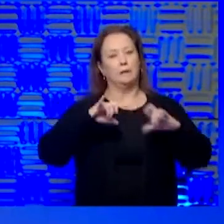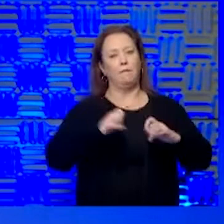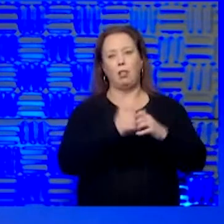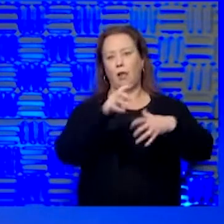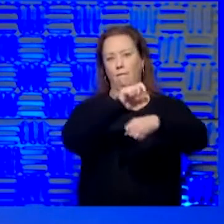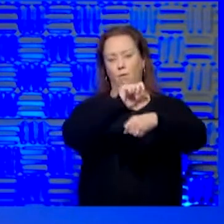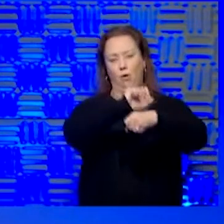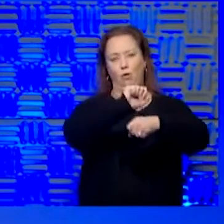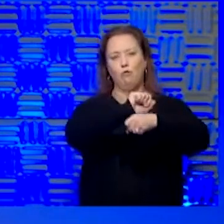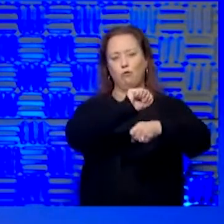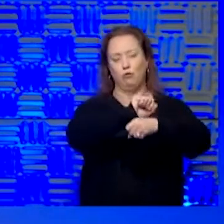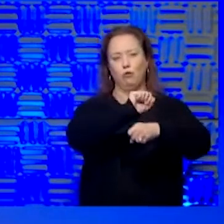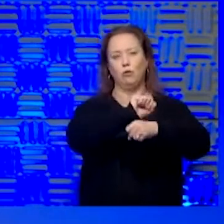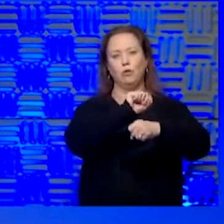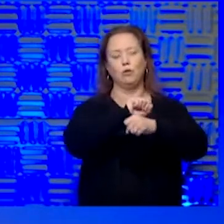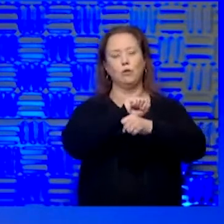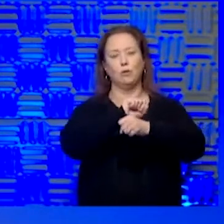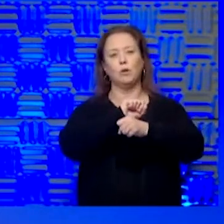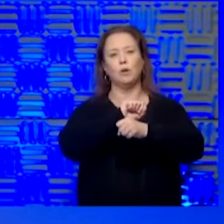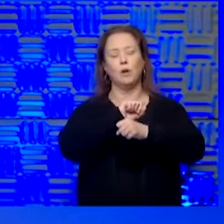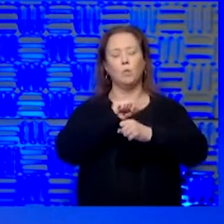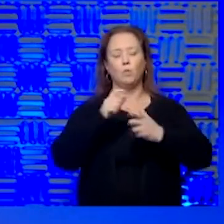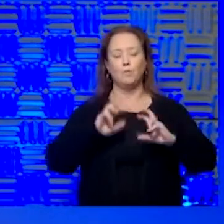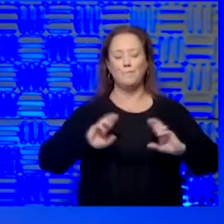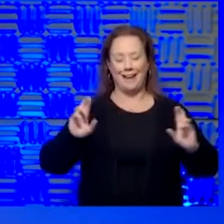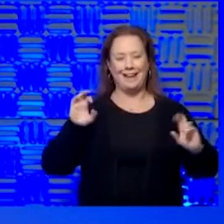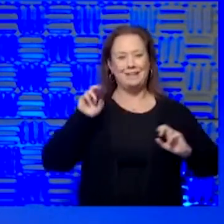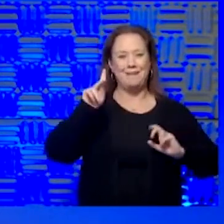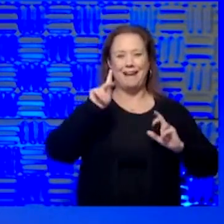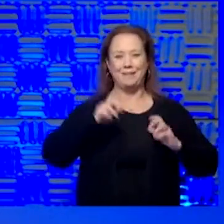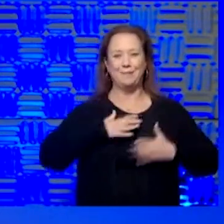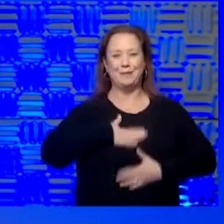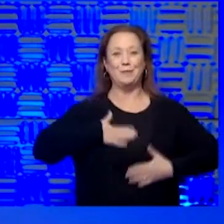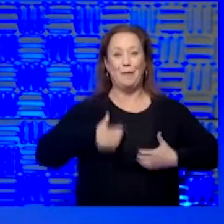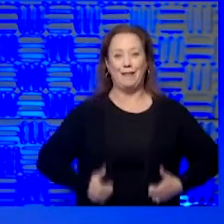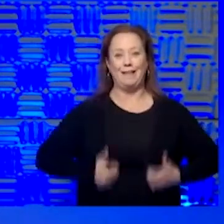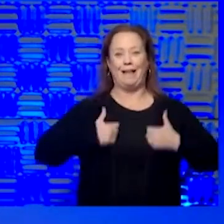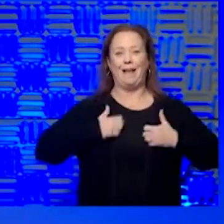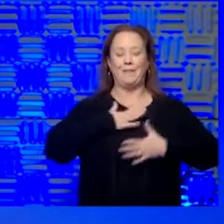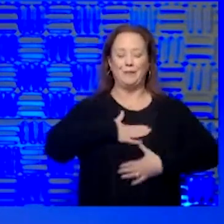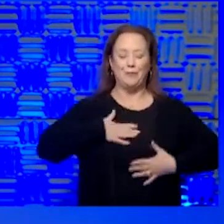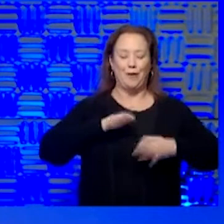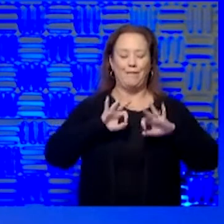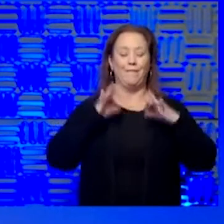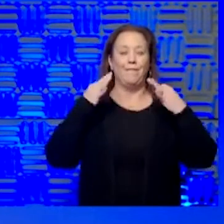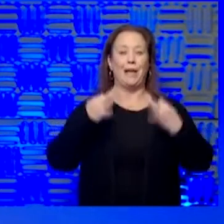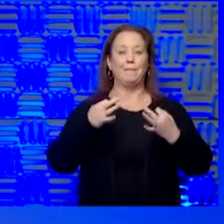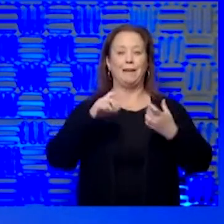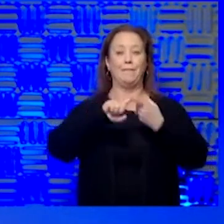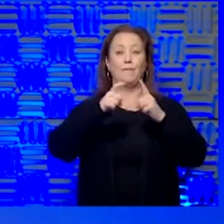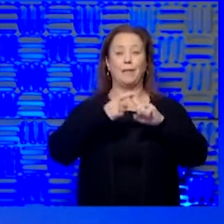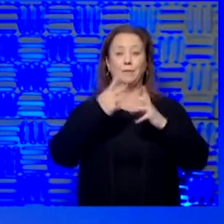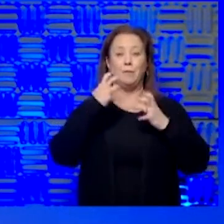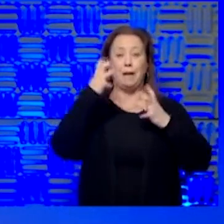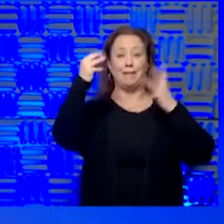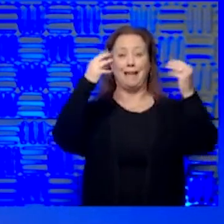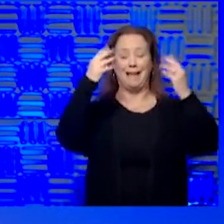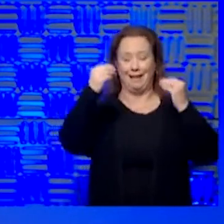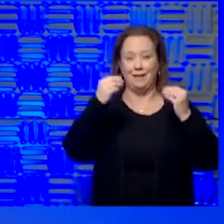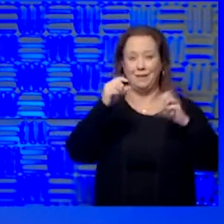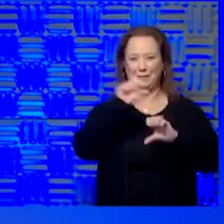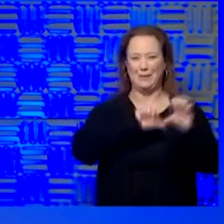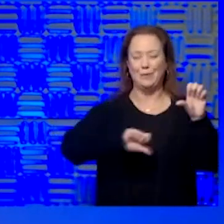we all want to get back out into life. We want to enjoy our family, our friends. We want to be outside. We